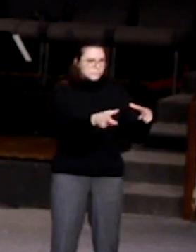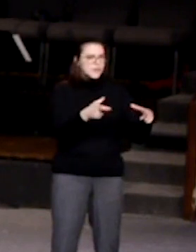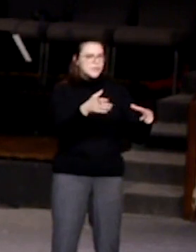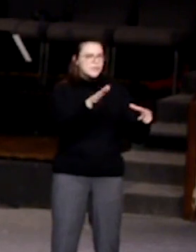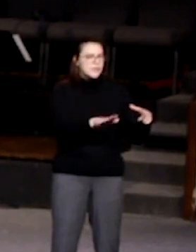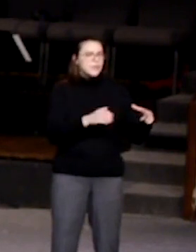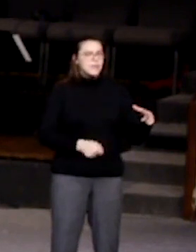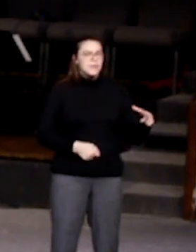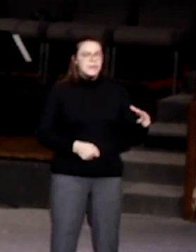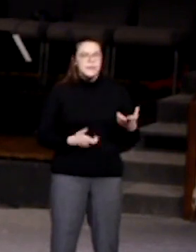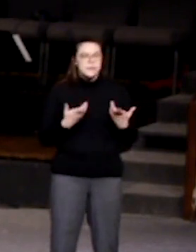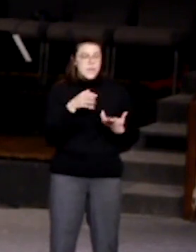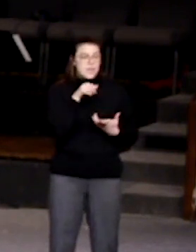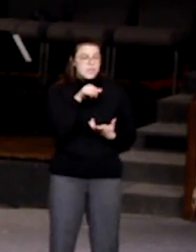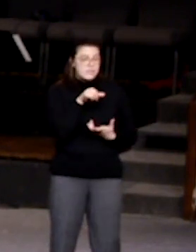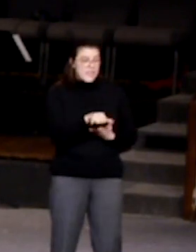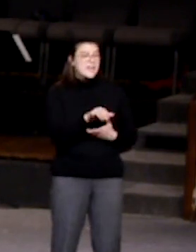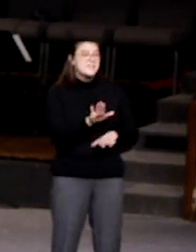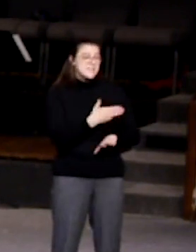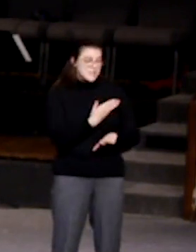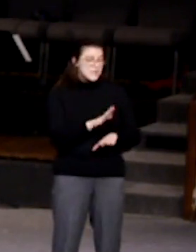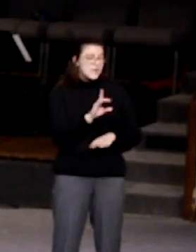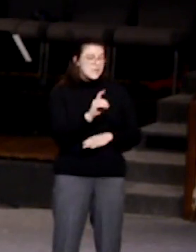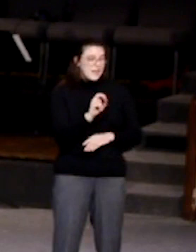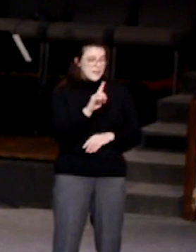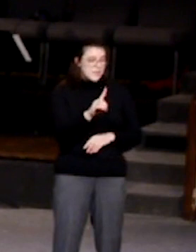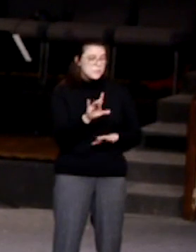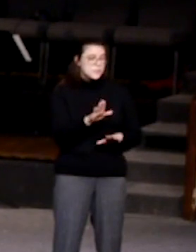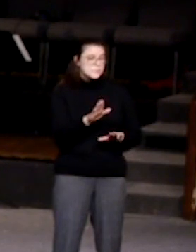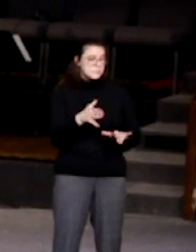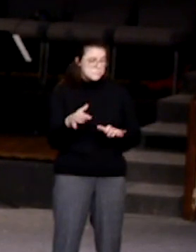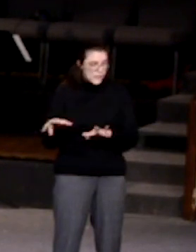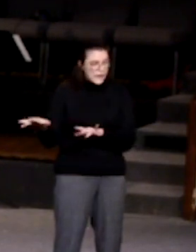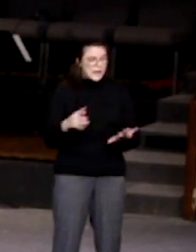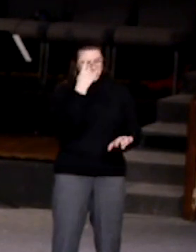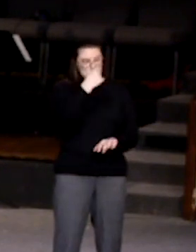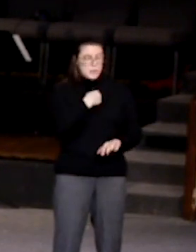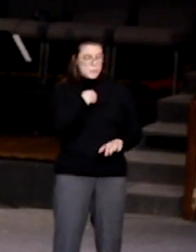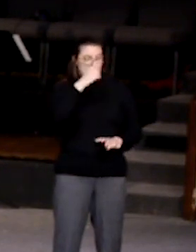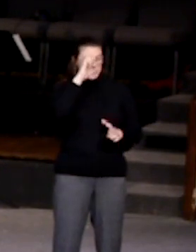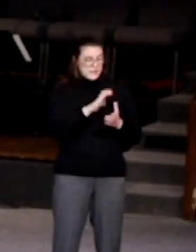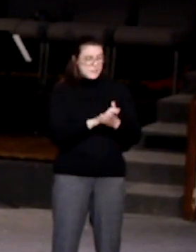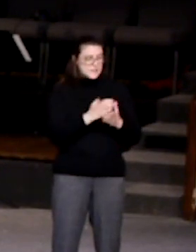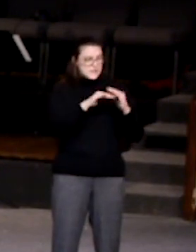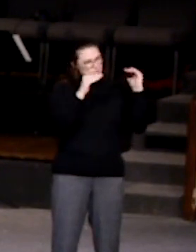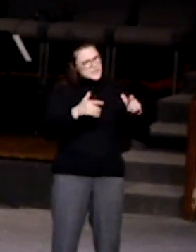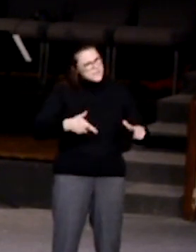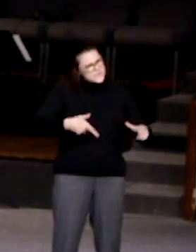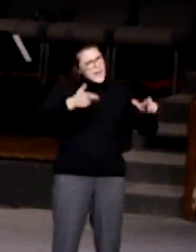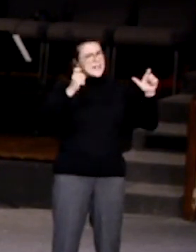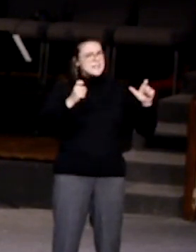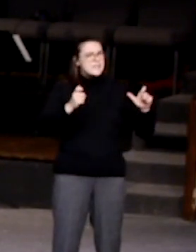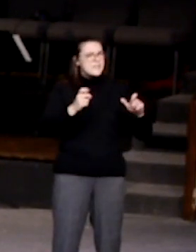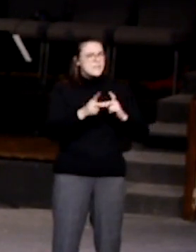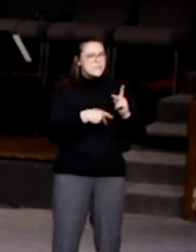body. That's the song that David was playing for me while I believe I was in heaven. And it's a fast-paced version